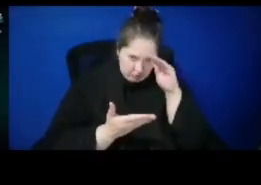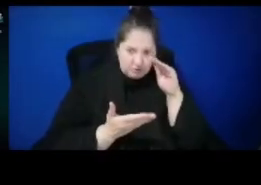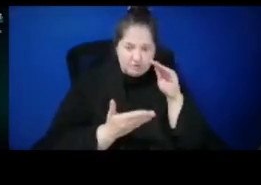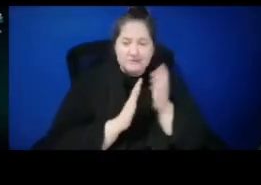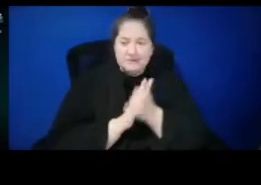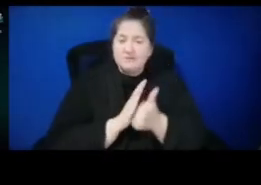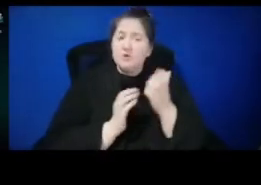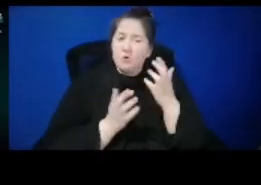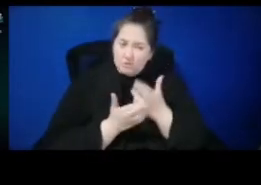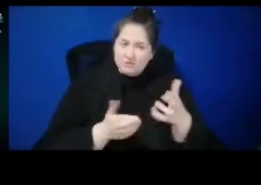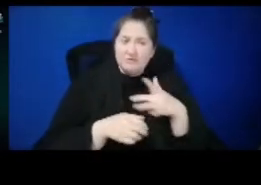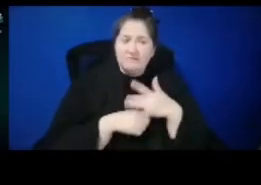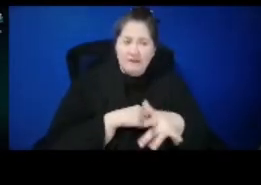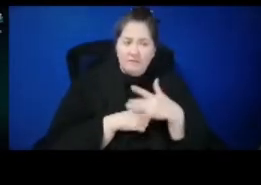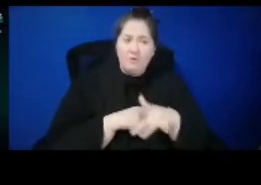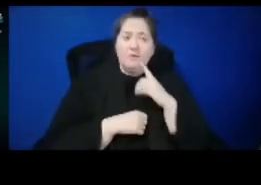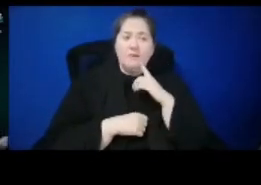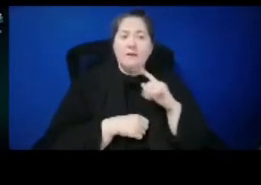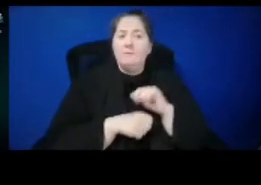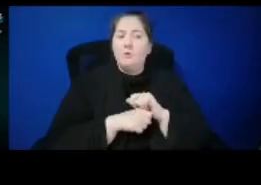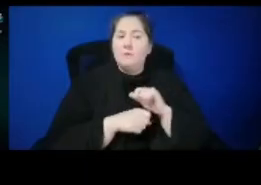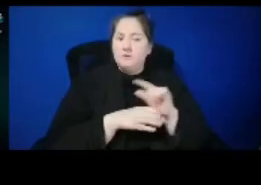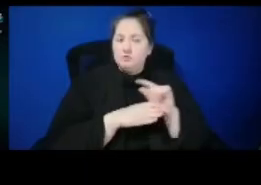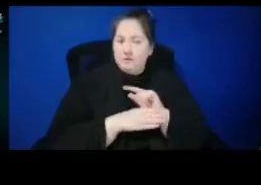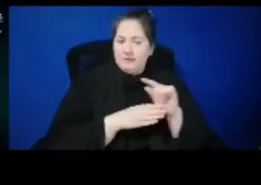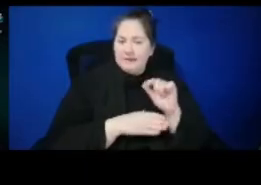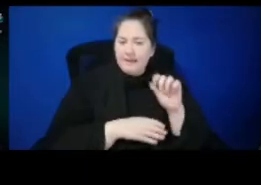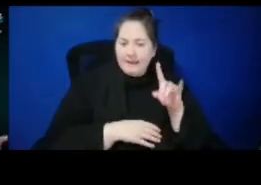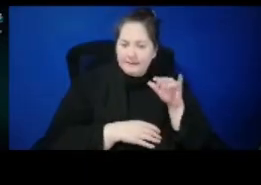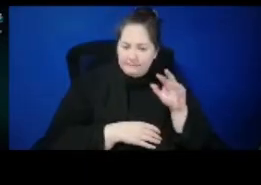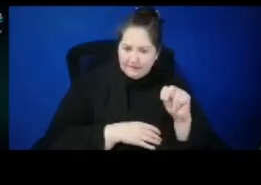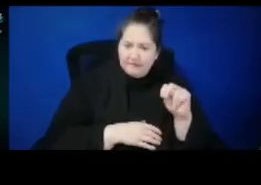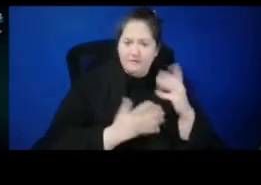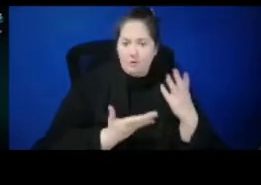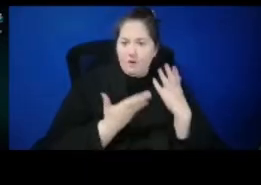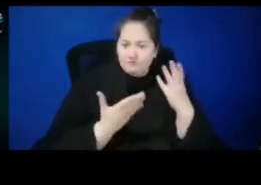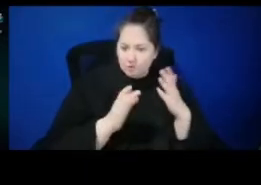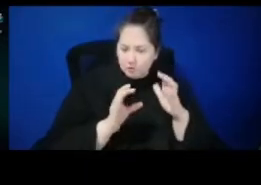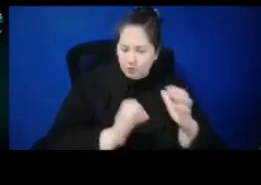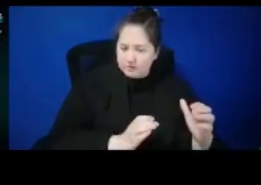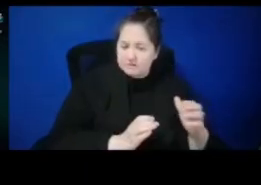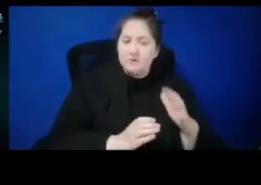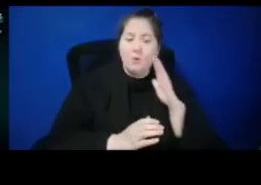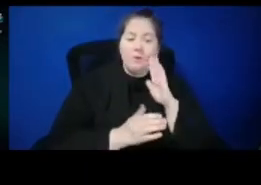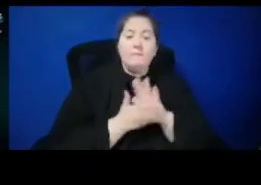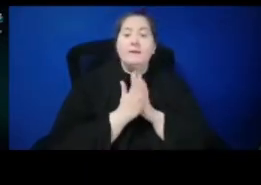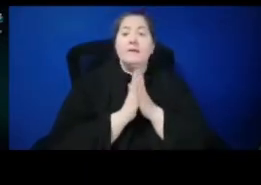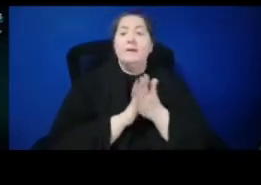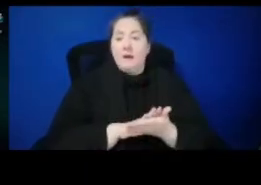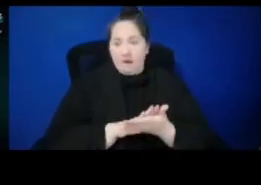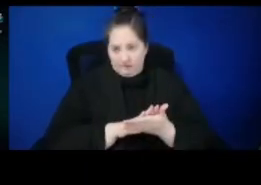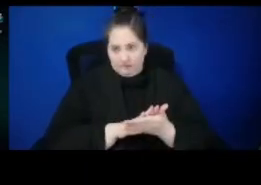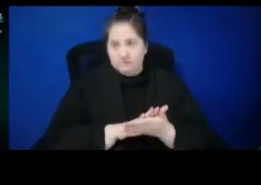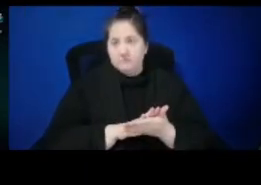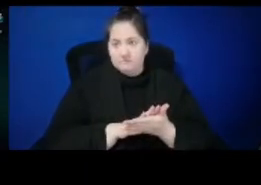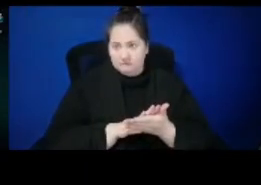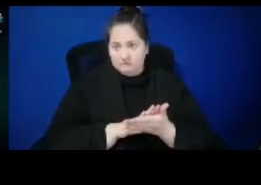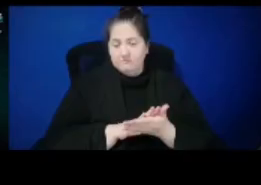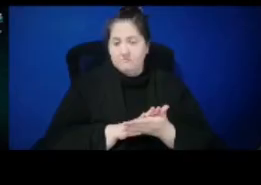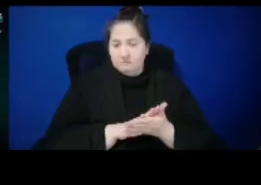in your community. So, because I agree with Nicole, it's going to become, it is an emerging